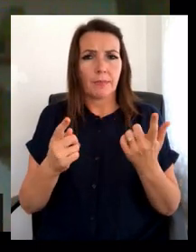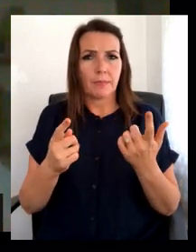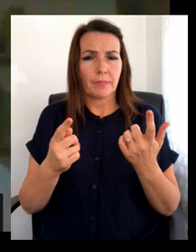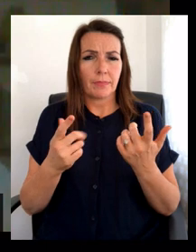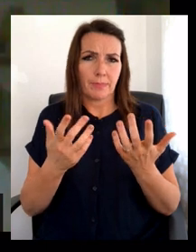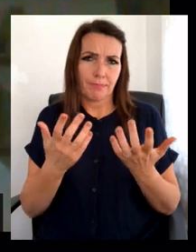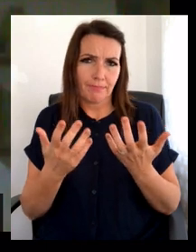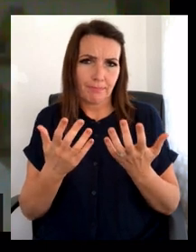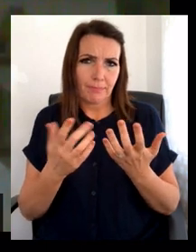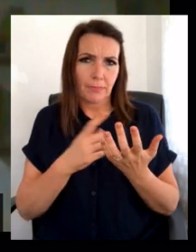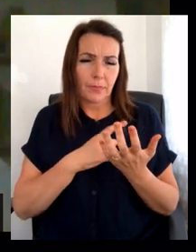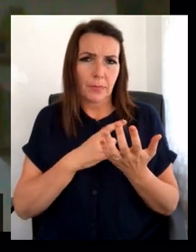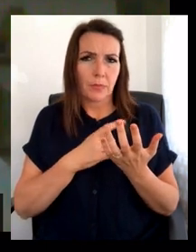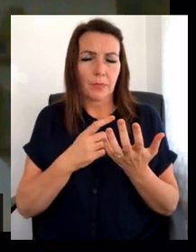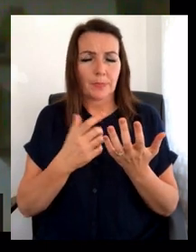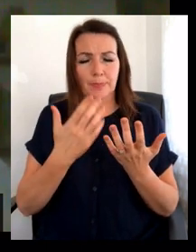with tightening